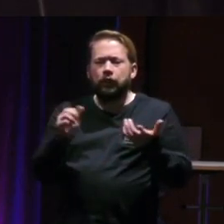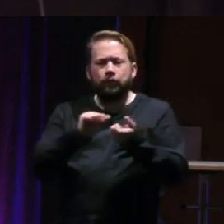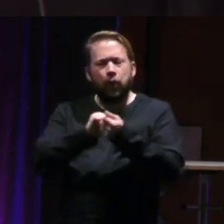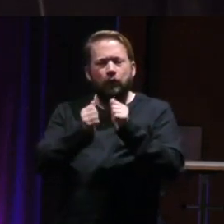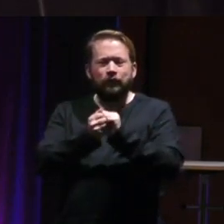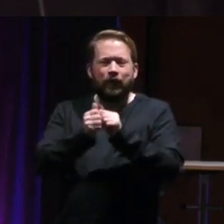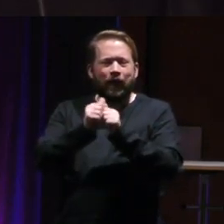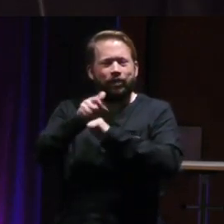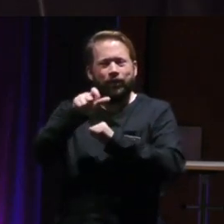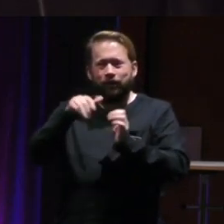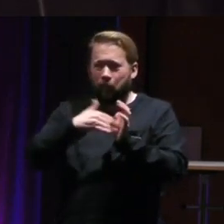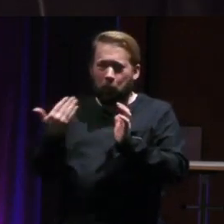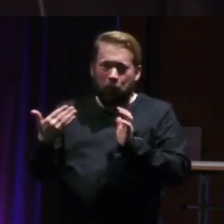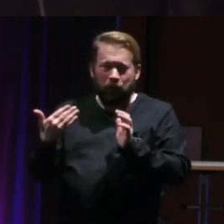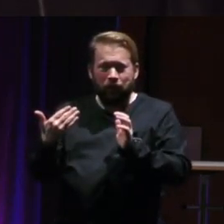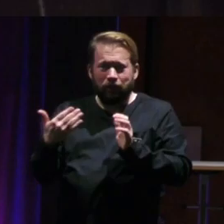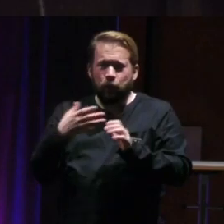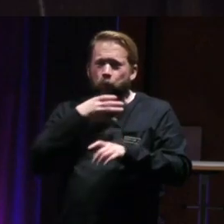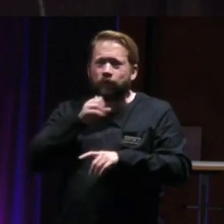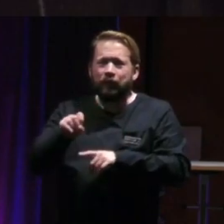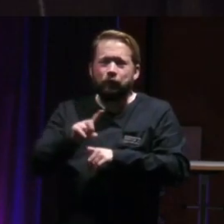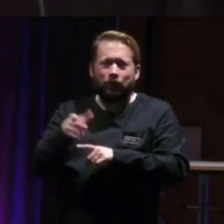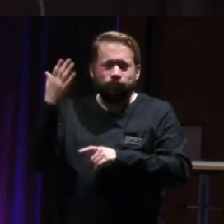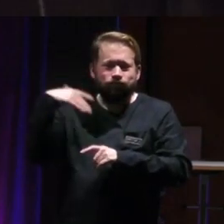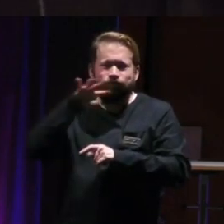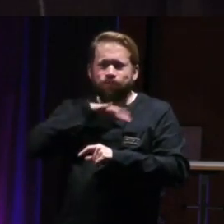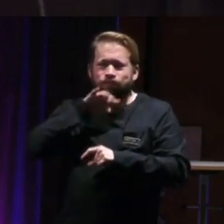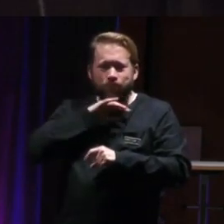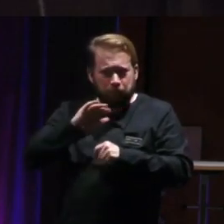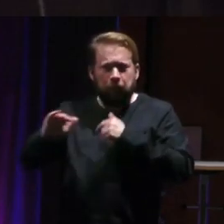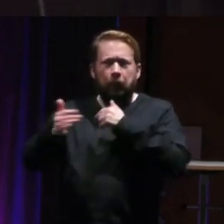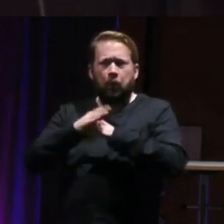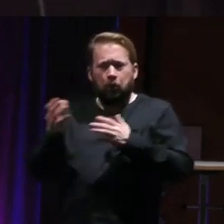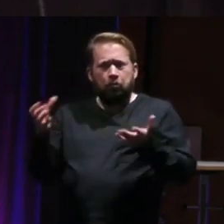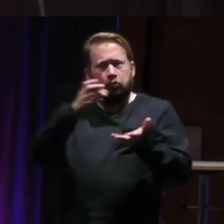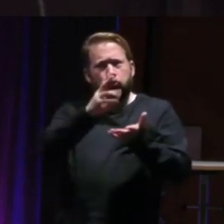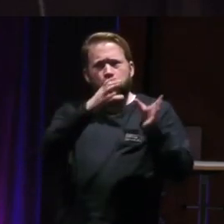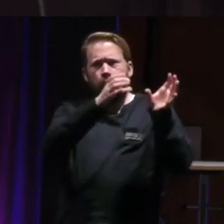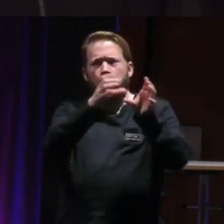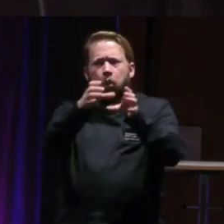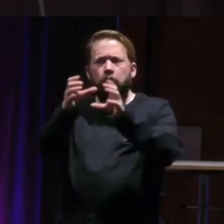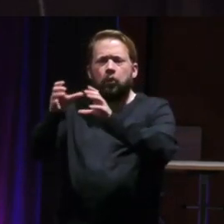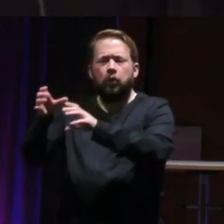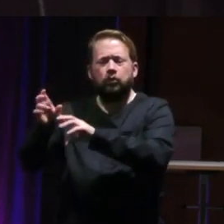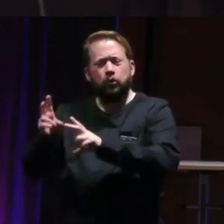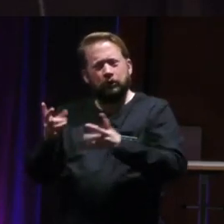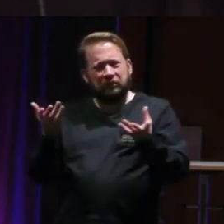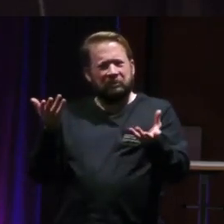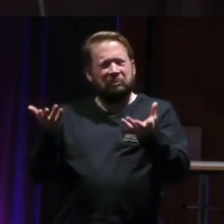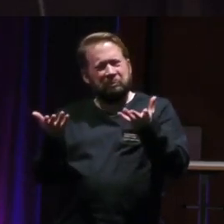the head of CK, which grew to KGB. So teachers, I